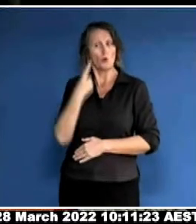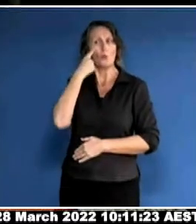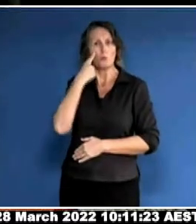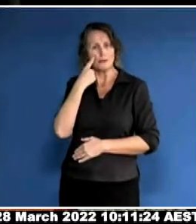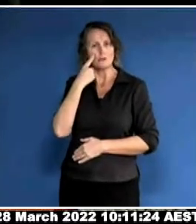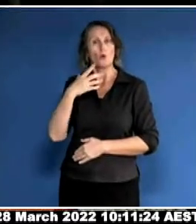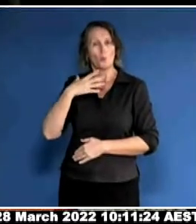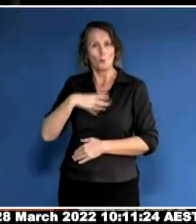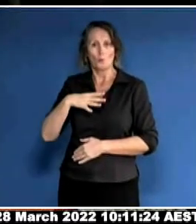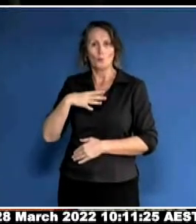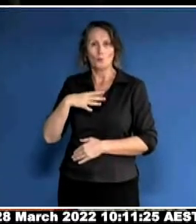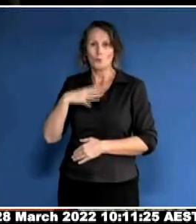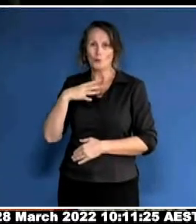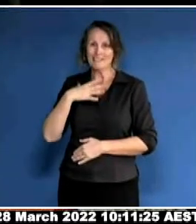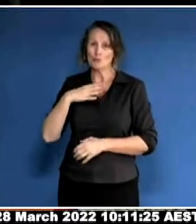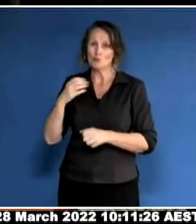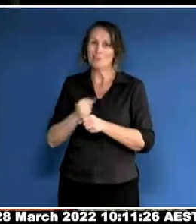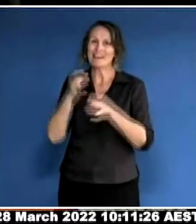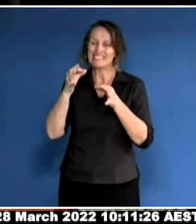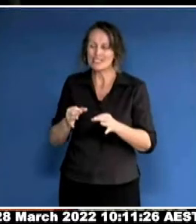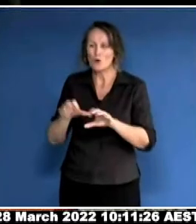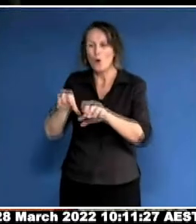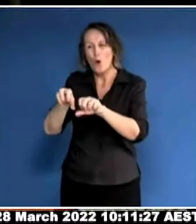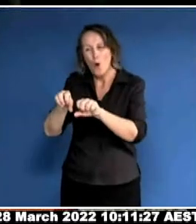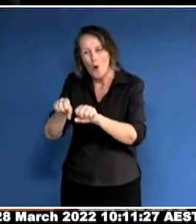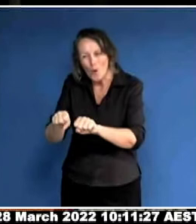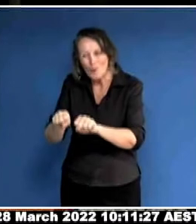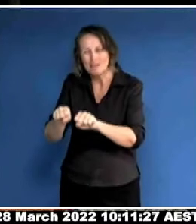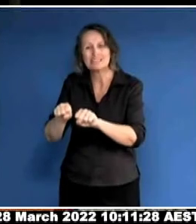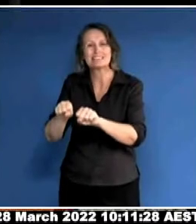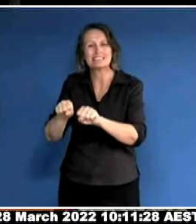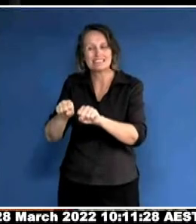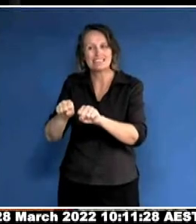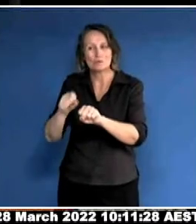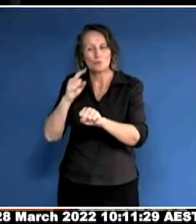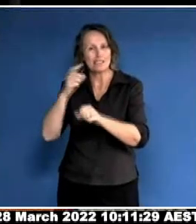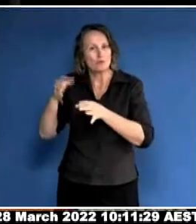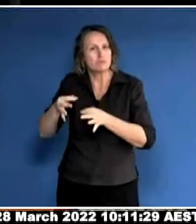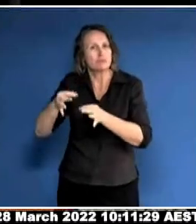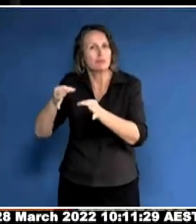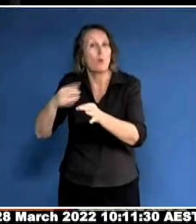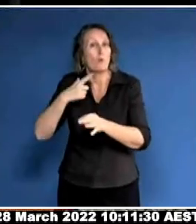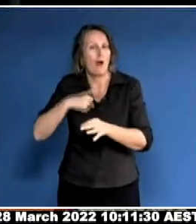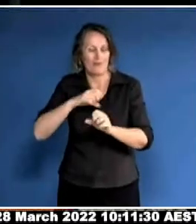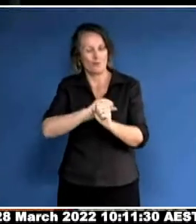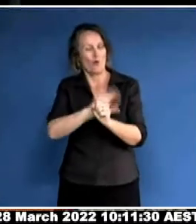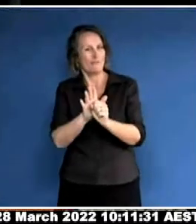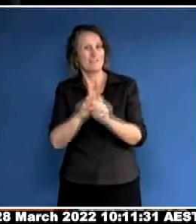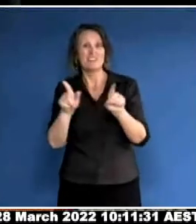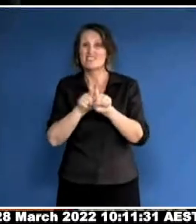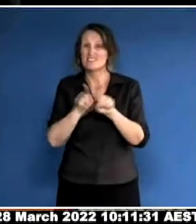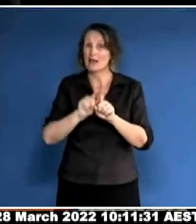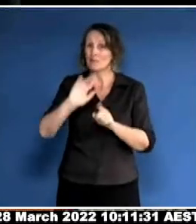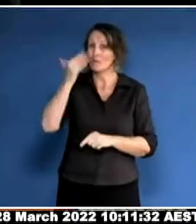very difficult decision to defer that part of the hearing to the present time. Chair, as you've said, that was before the